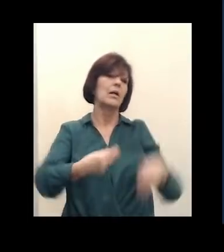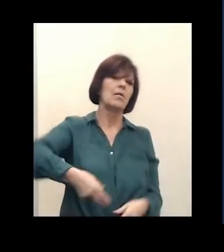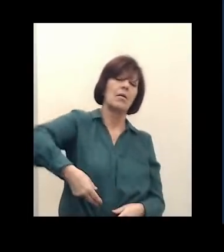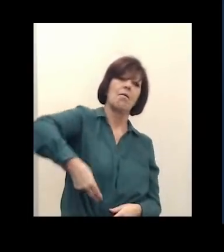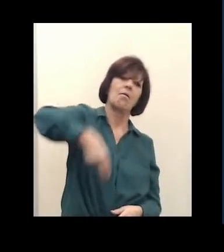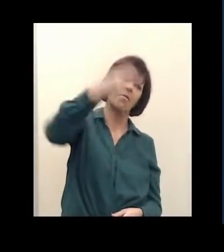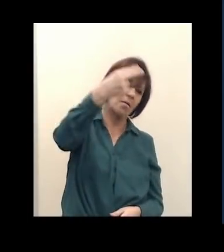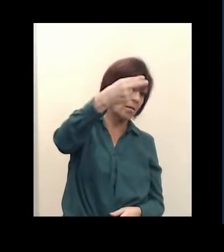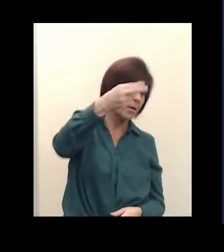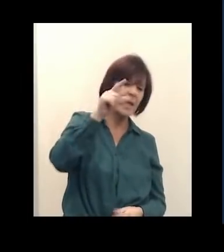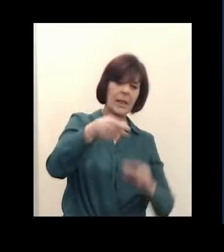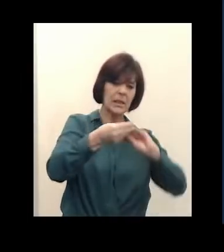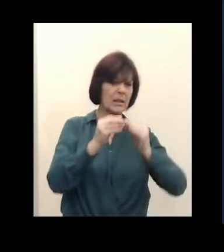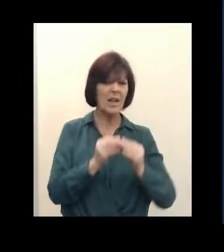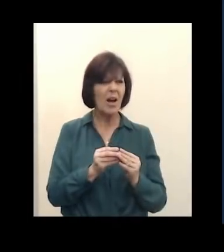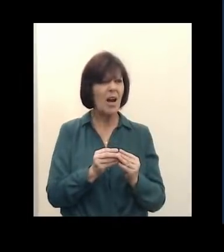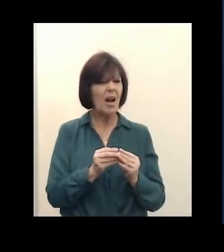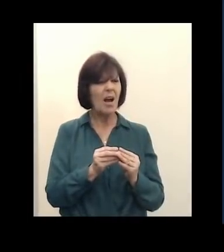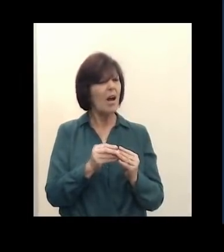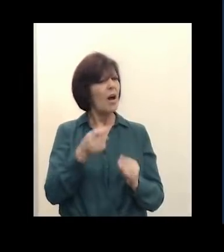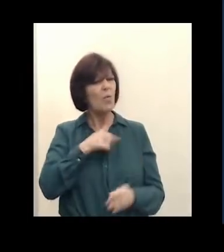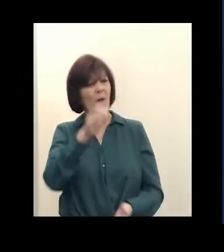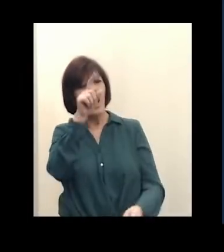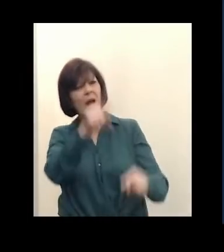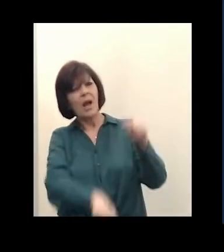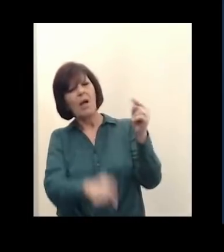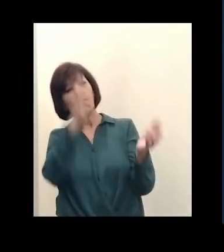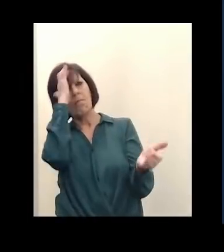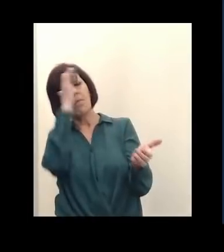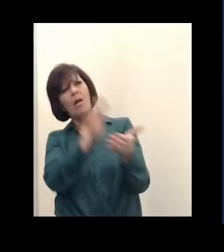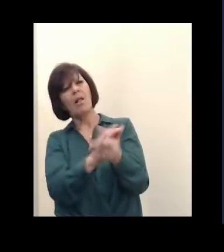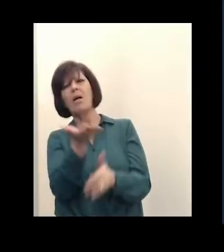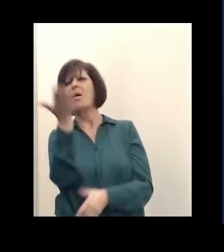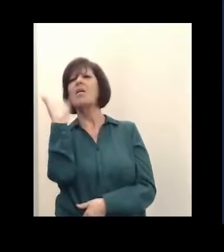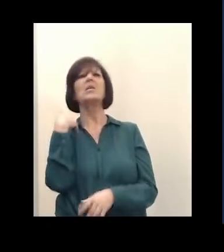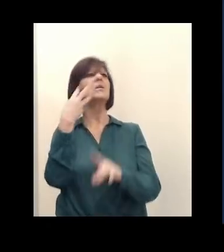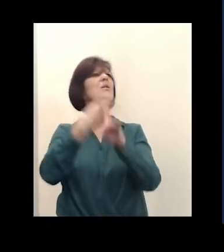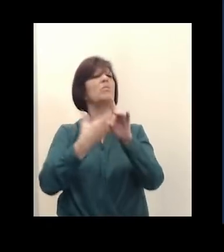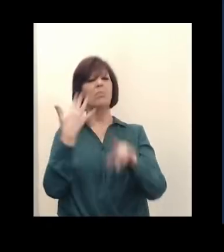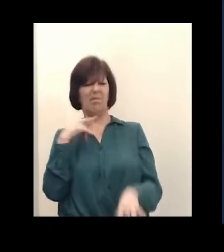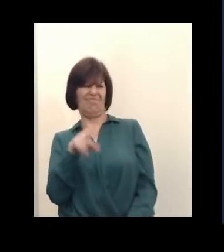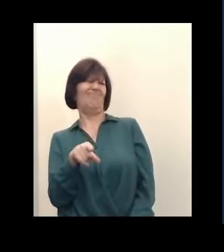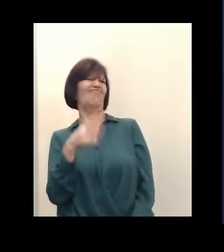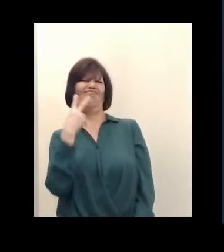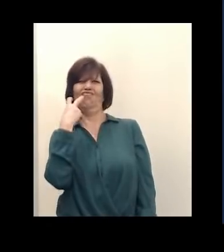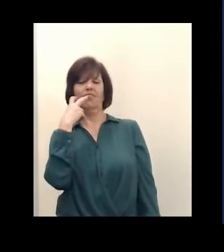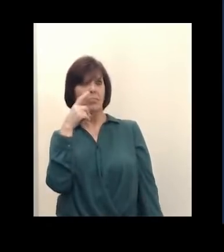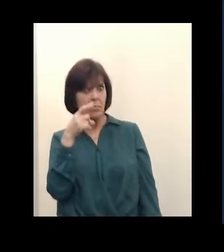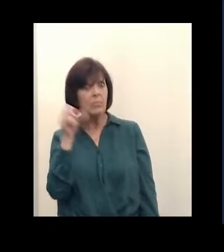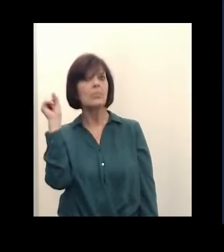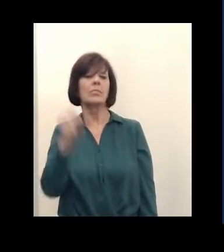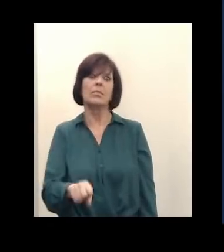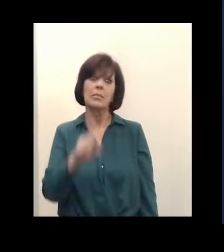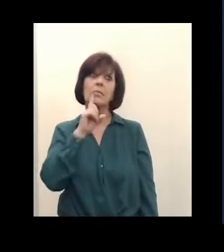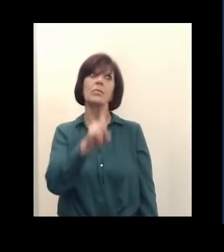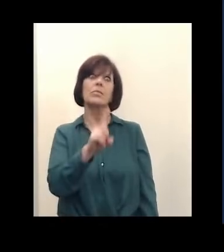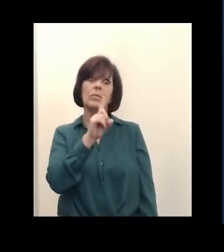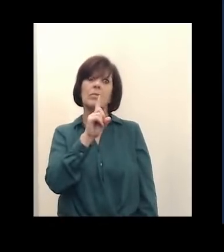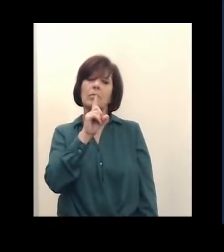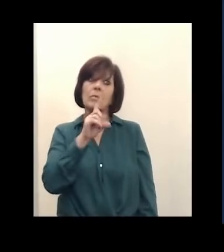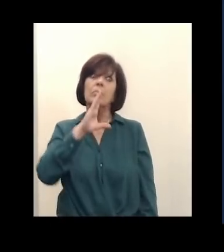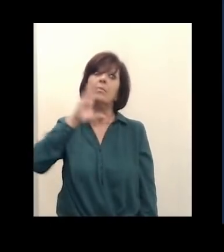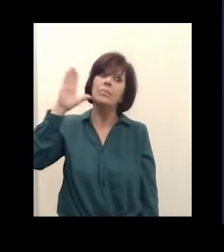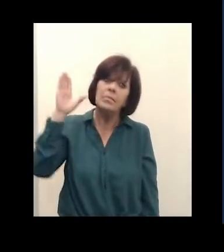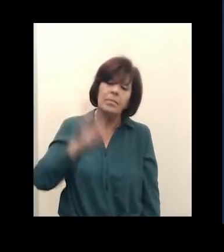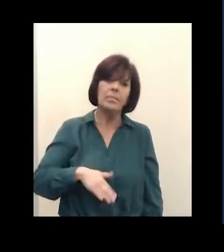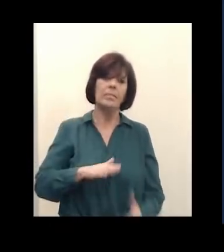numbers we never would have believed 6 months ago, 8 months ago. We would have never believed that our community could have numbers this bad.